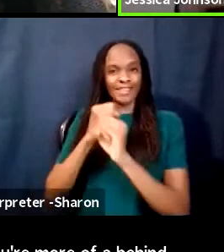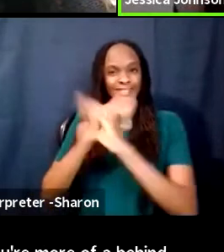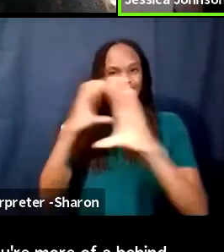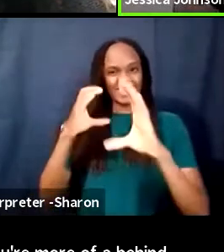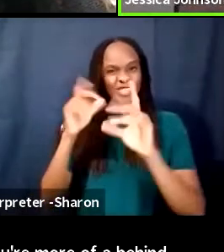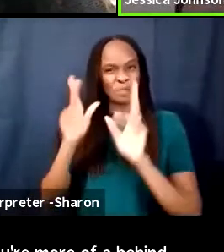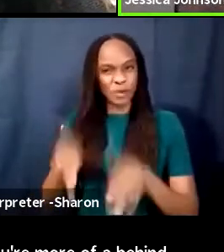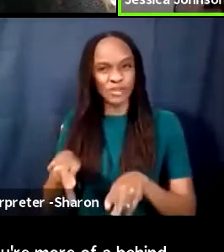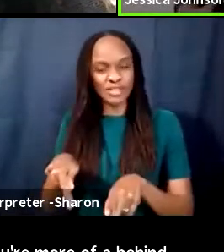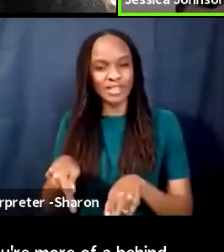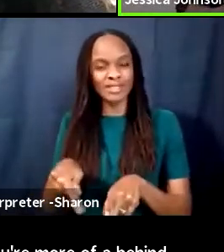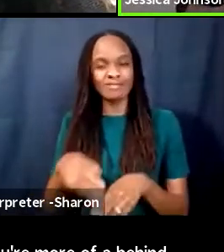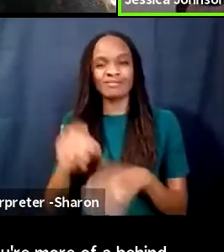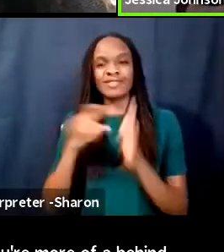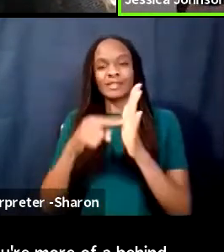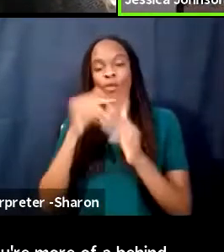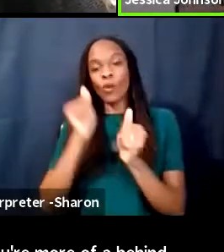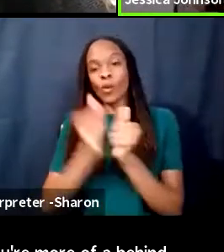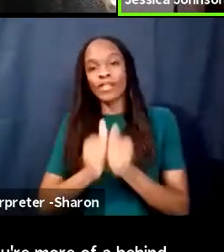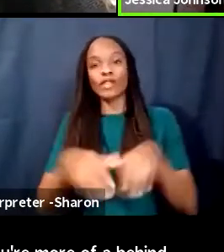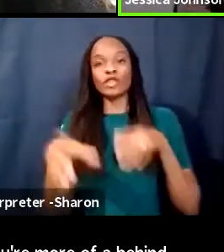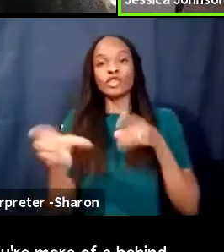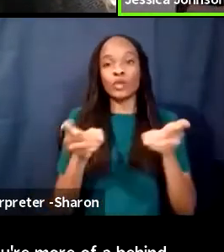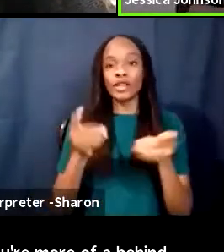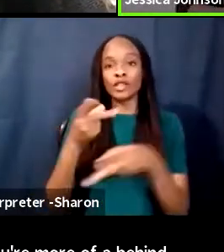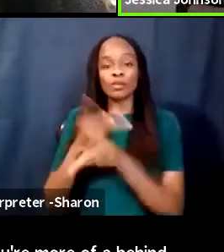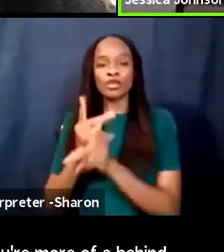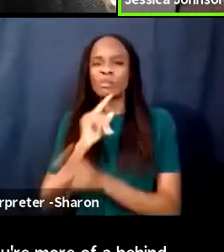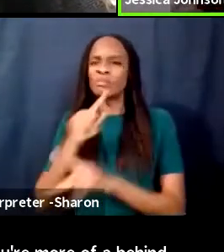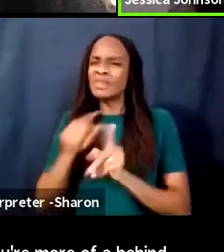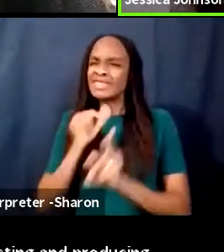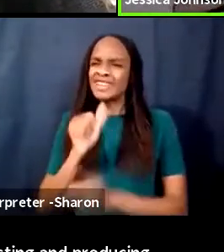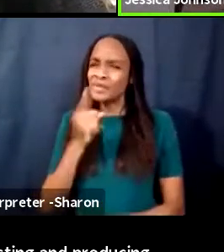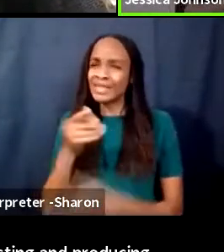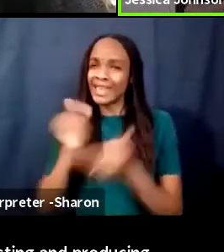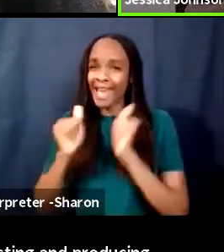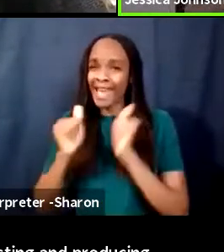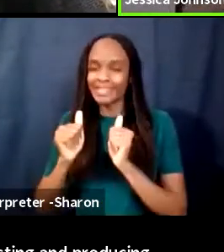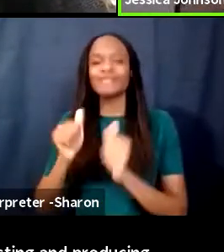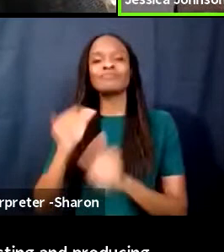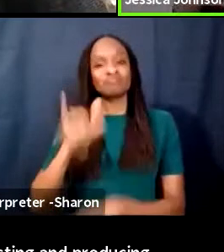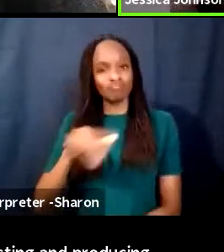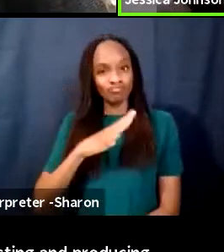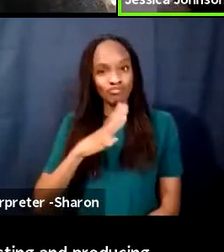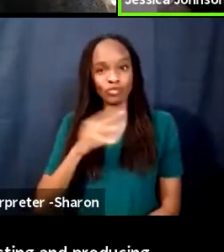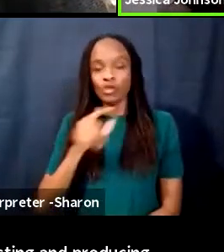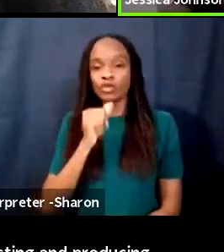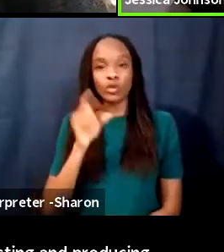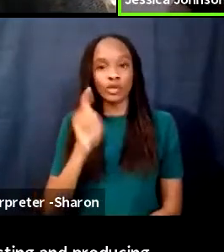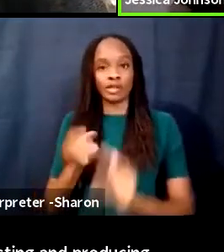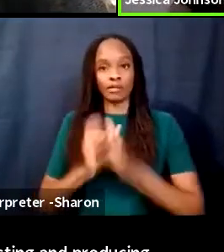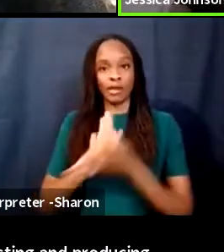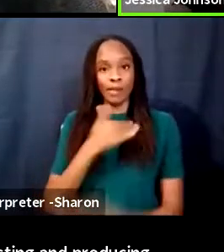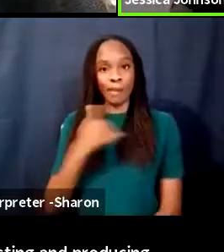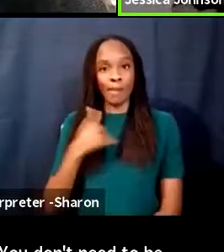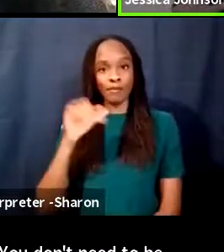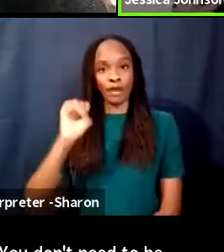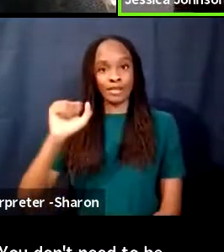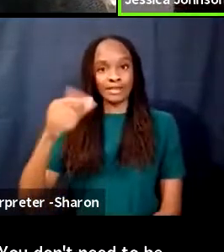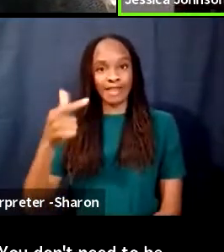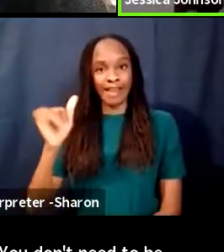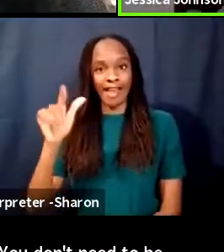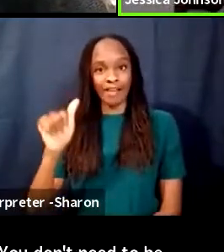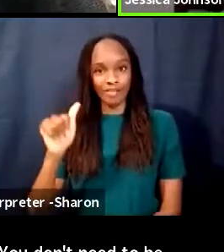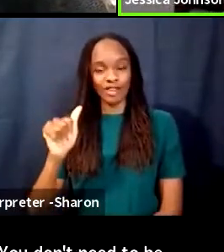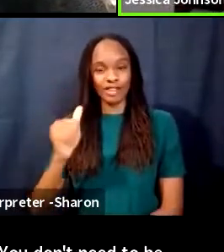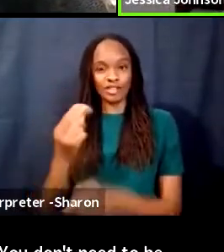in the example, the directing and the producing, but not so much the acting. That's okay. You don't need to be a member of SAG-AFTRA in order to use one of